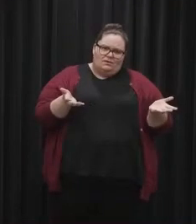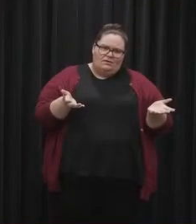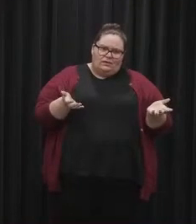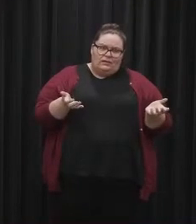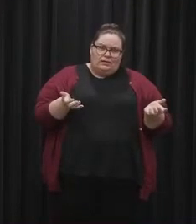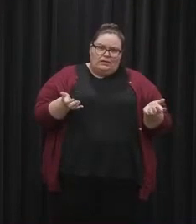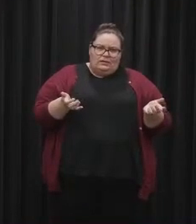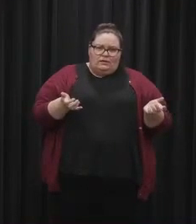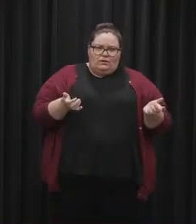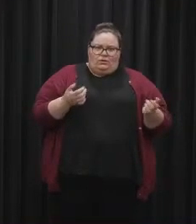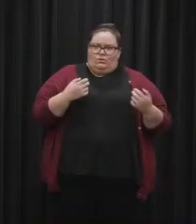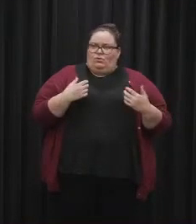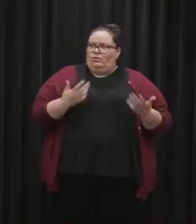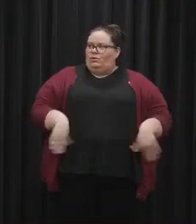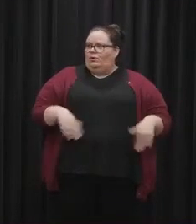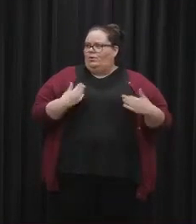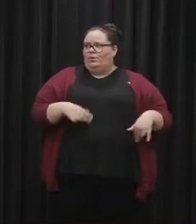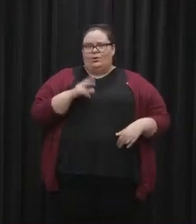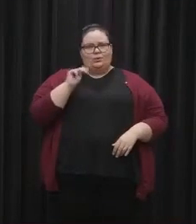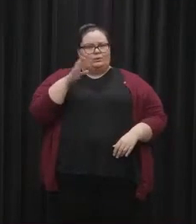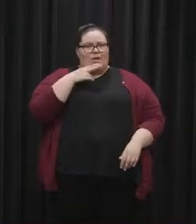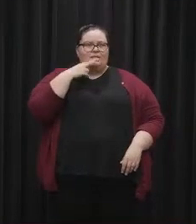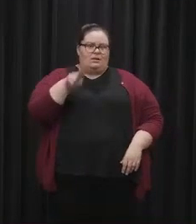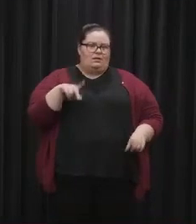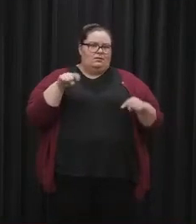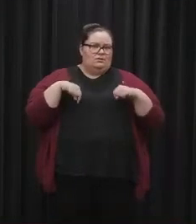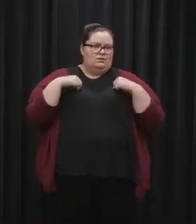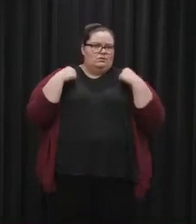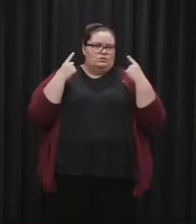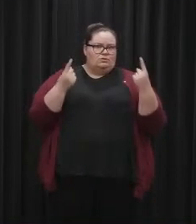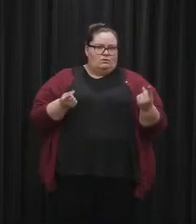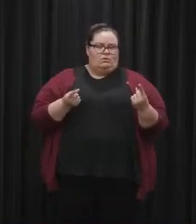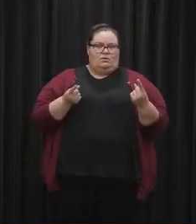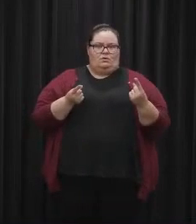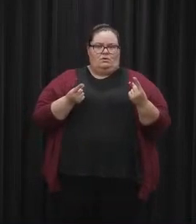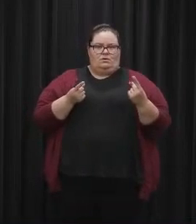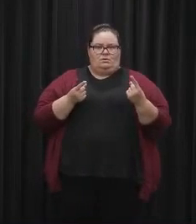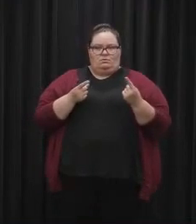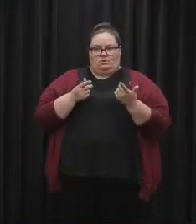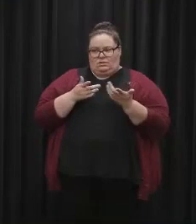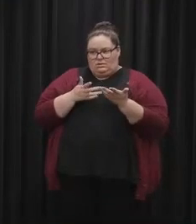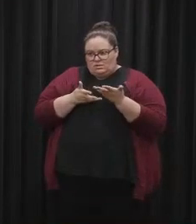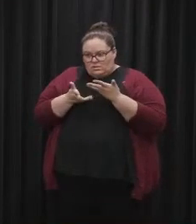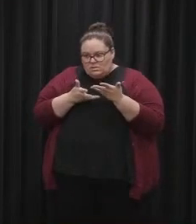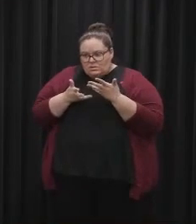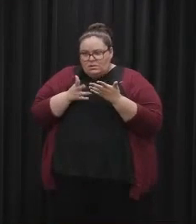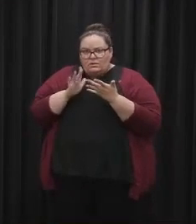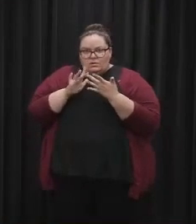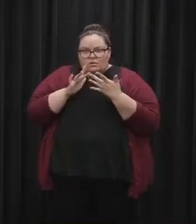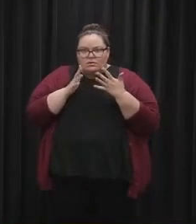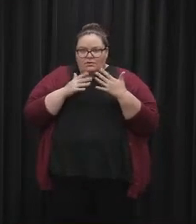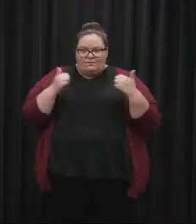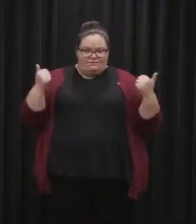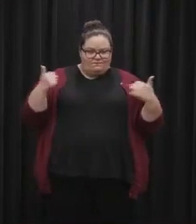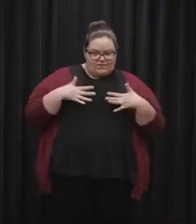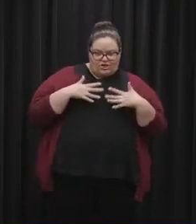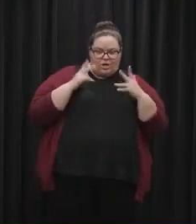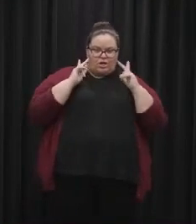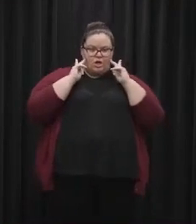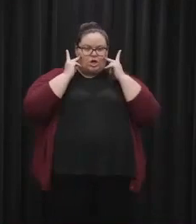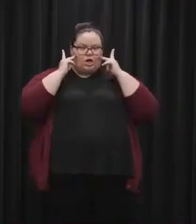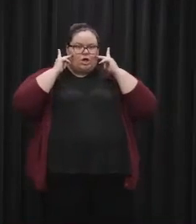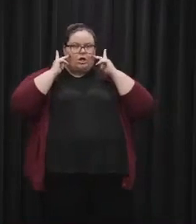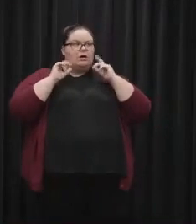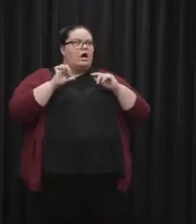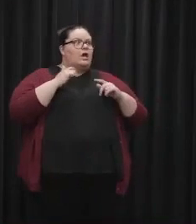That we've been privileged here in New Brunswick to have had some of our closest contacts with the disease for a long time, being fear and a bit of anxiety